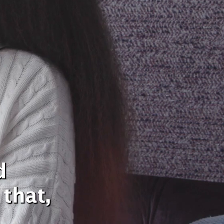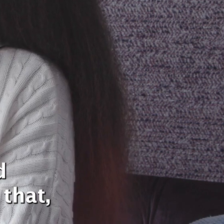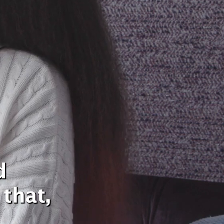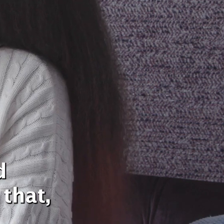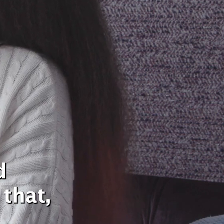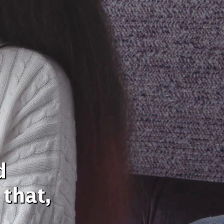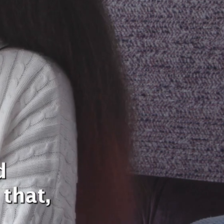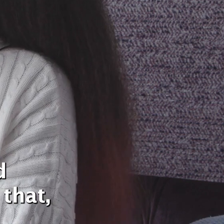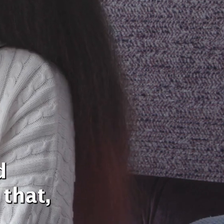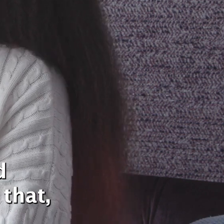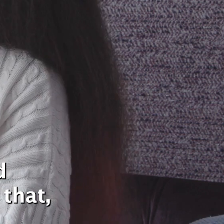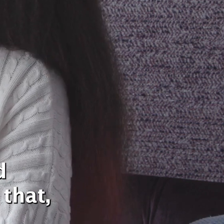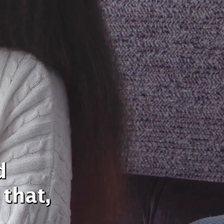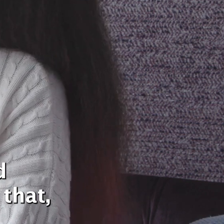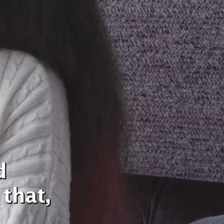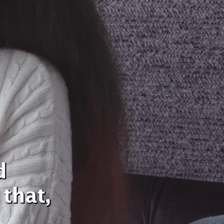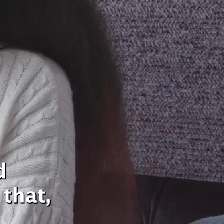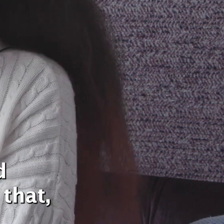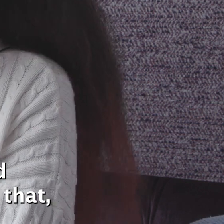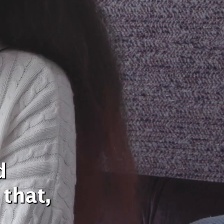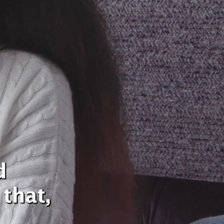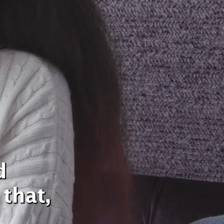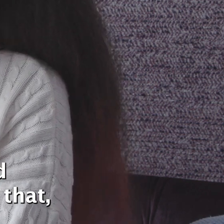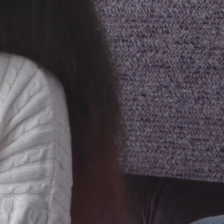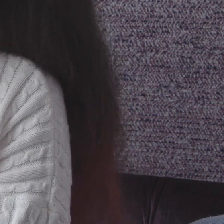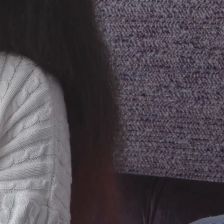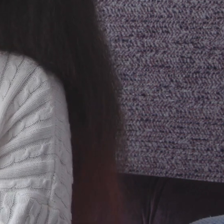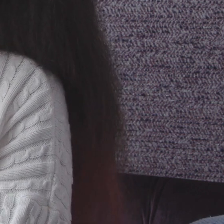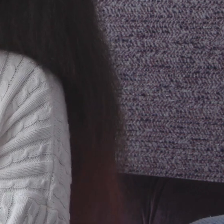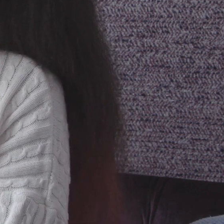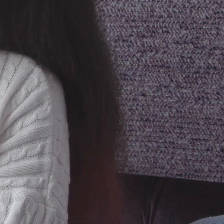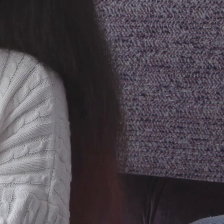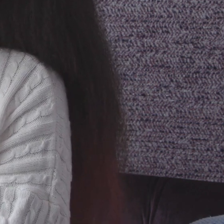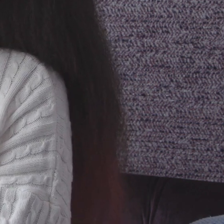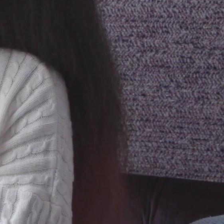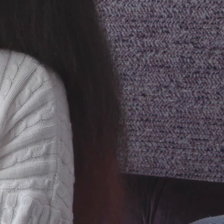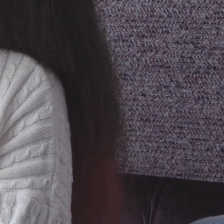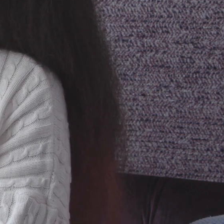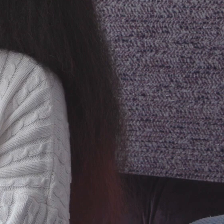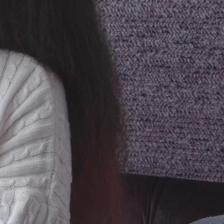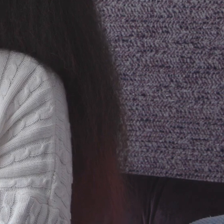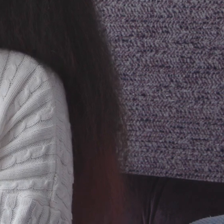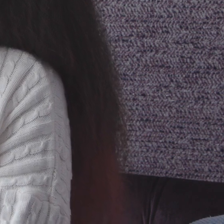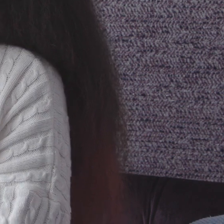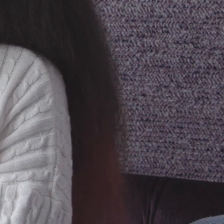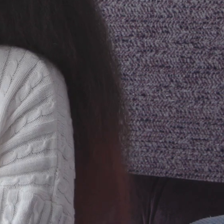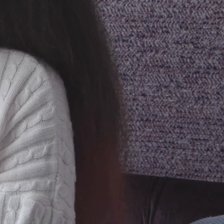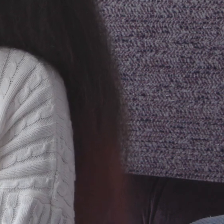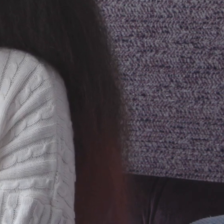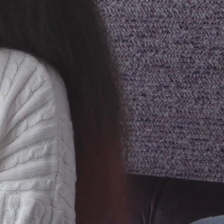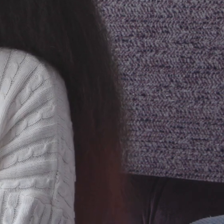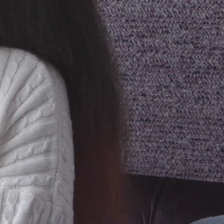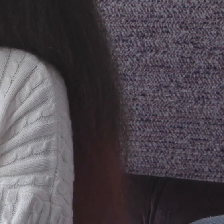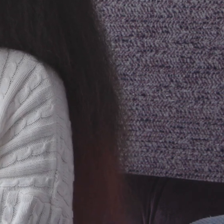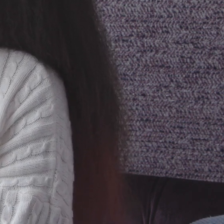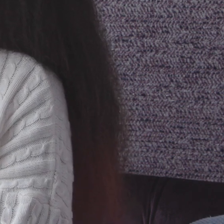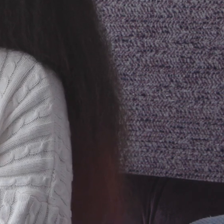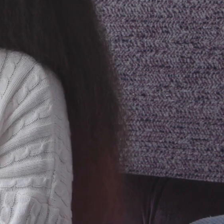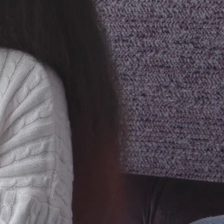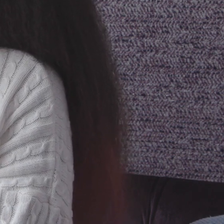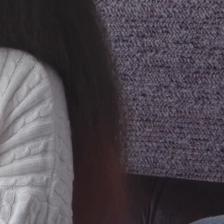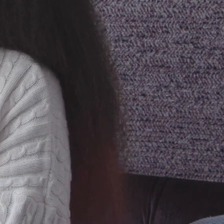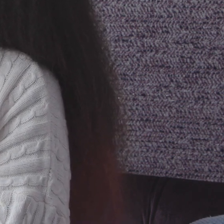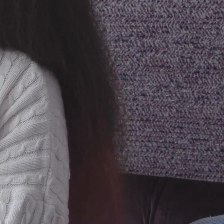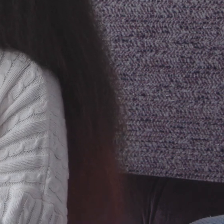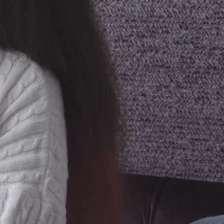you will be in business, and then you have to strategize around that. But the strategy is mainly in part an innate strategy that allows